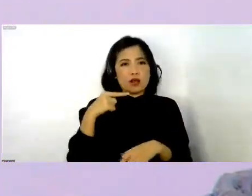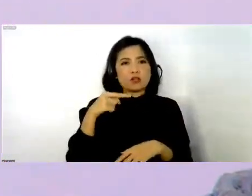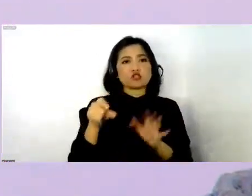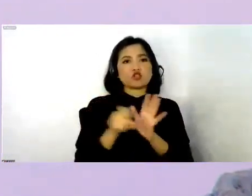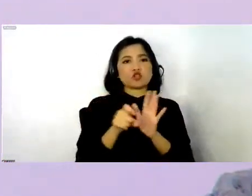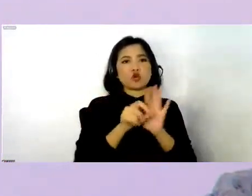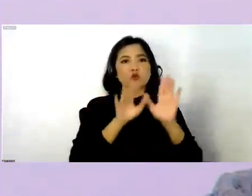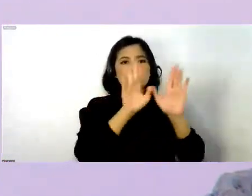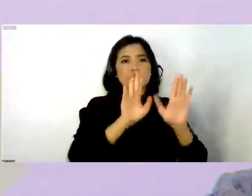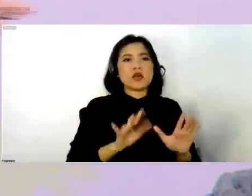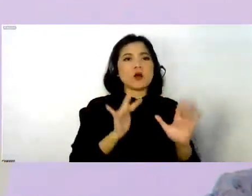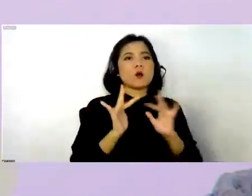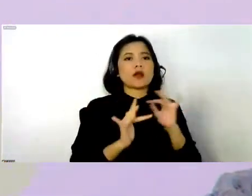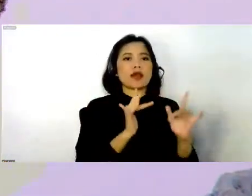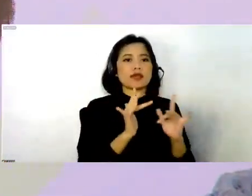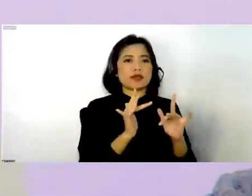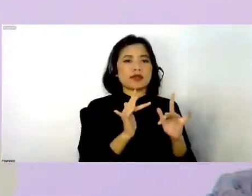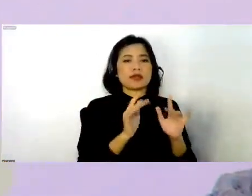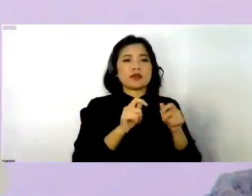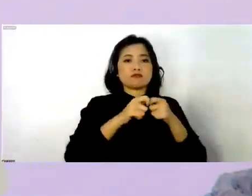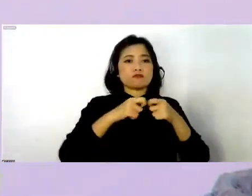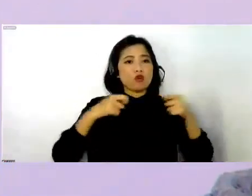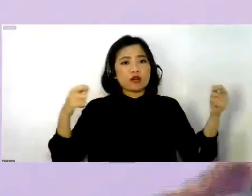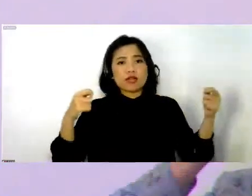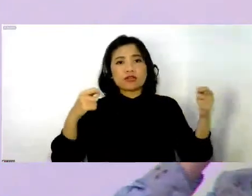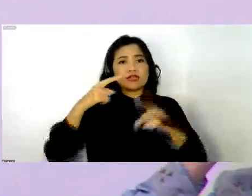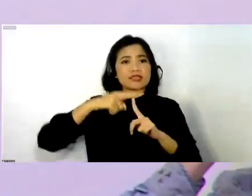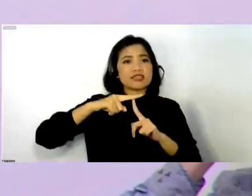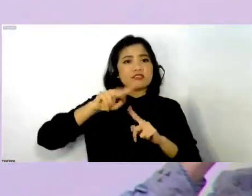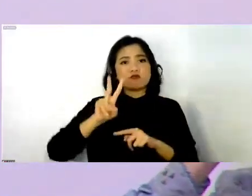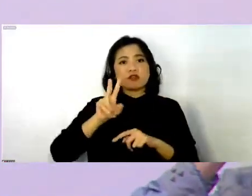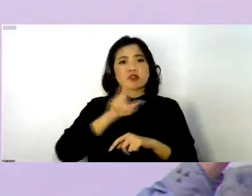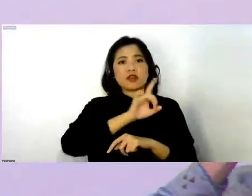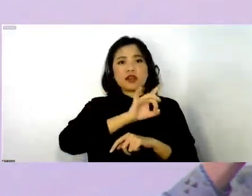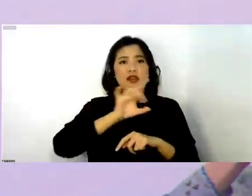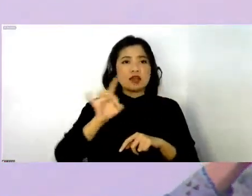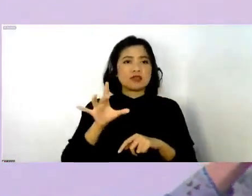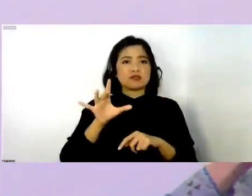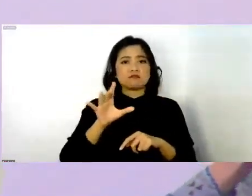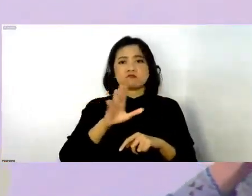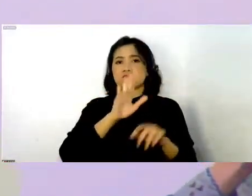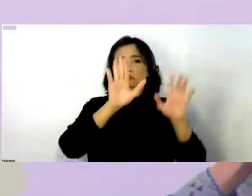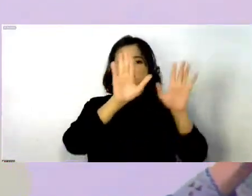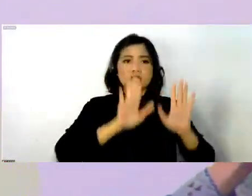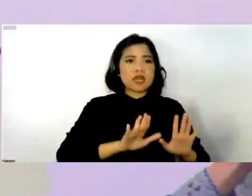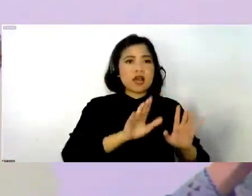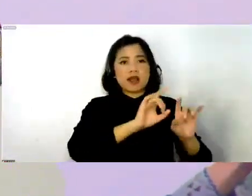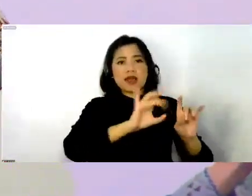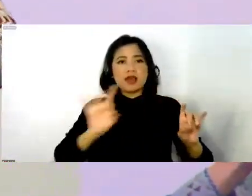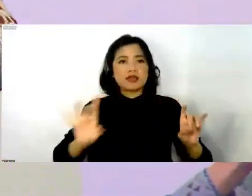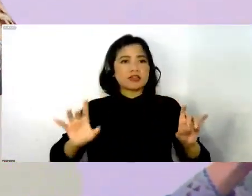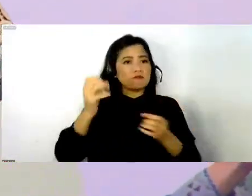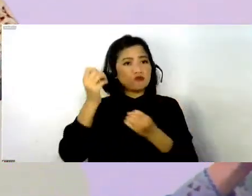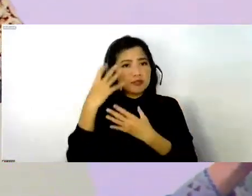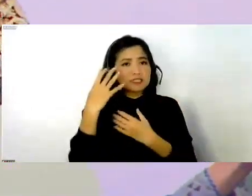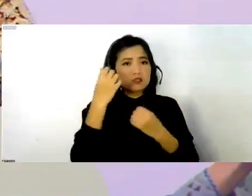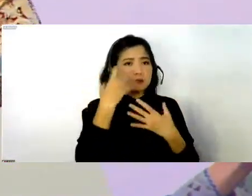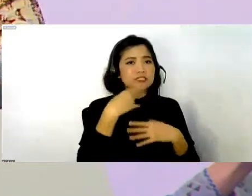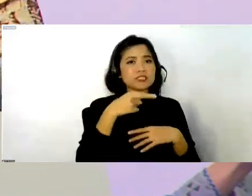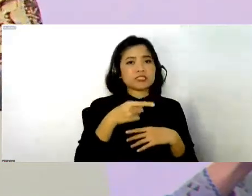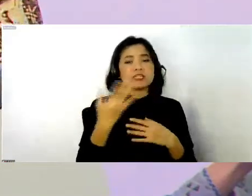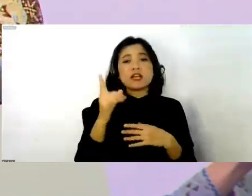indicators under the MPI, I think is really helpful. At least it will help any Minister of Finance or Minister